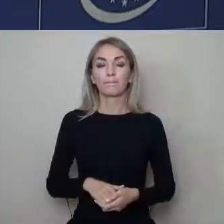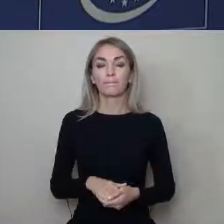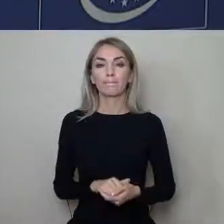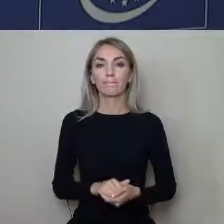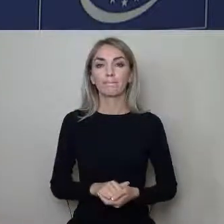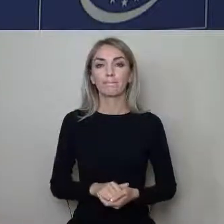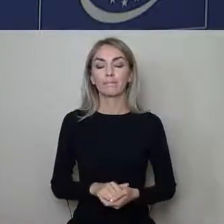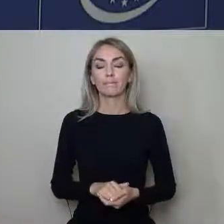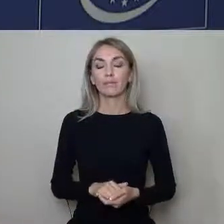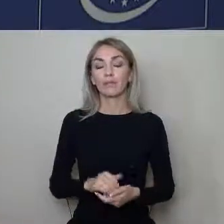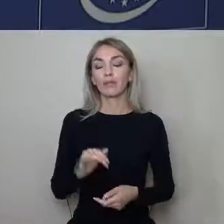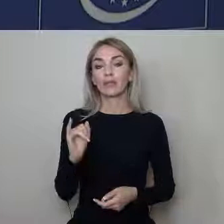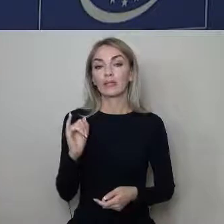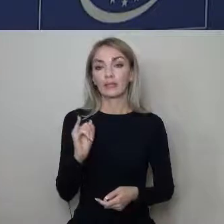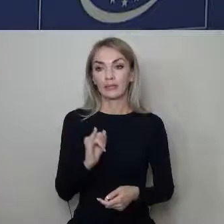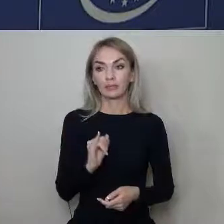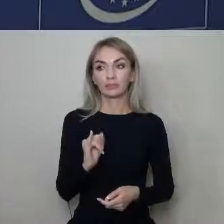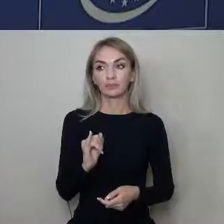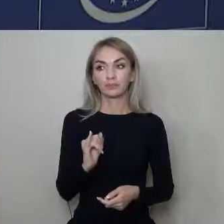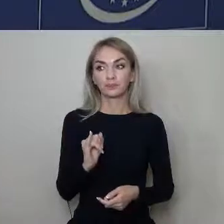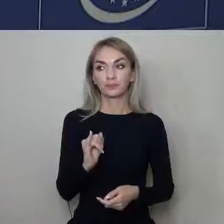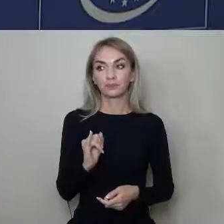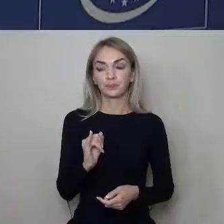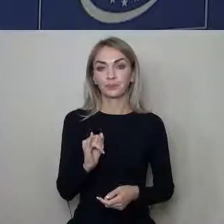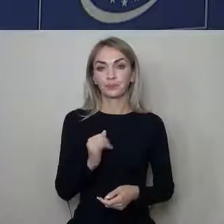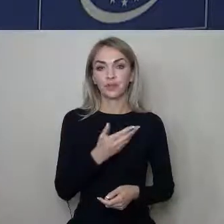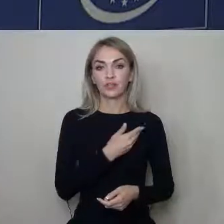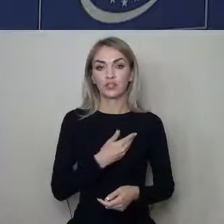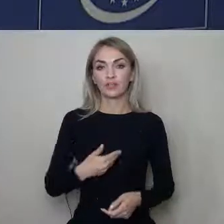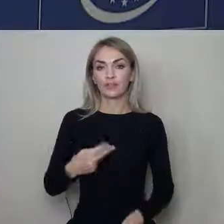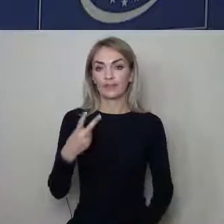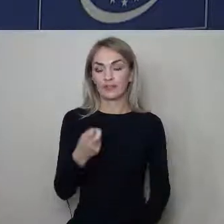to issue protocols too.